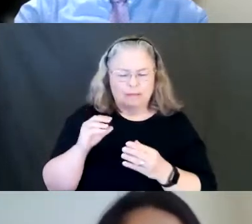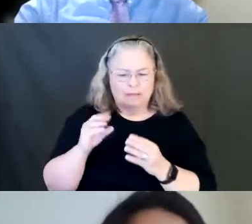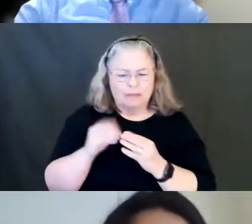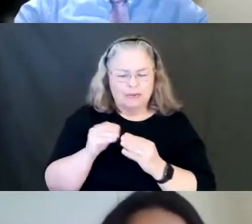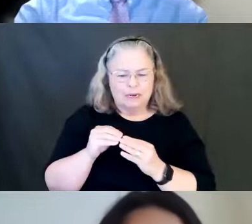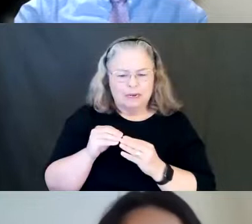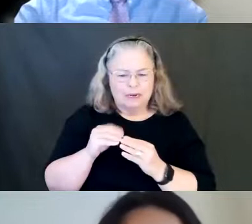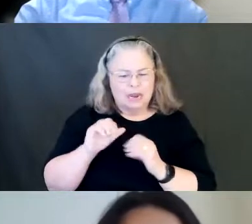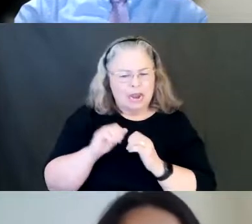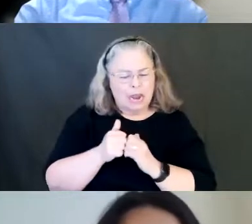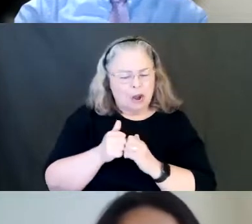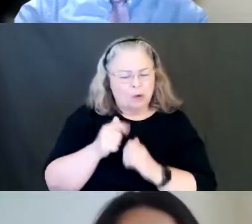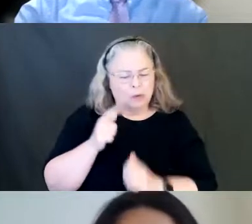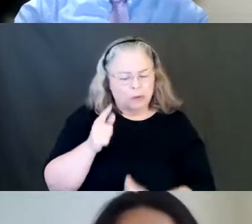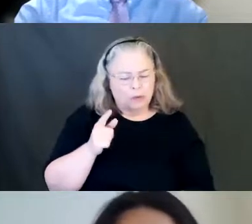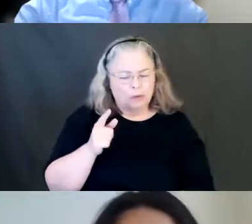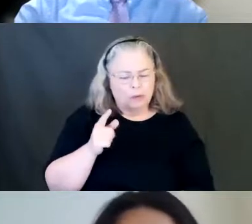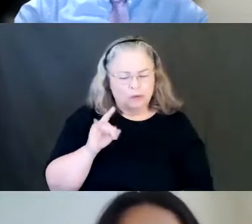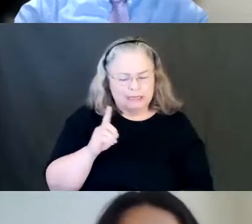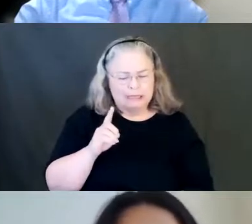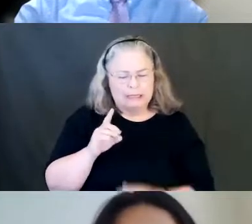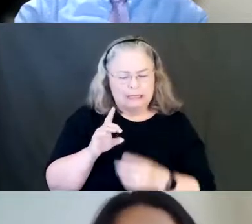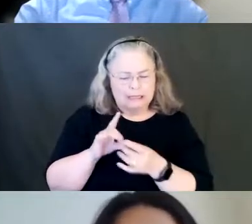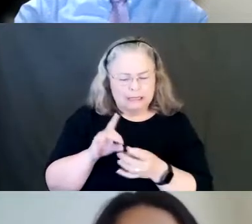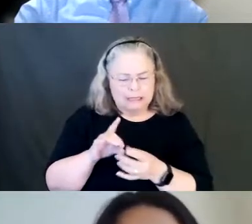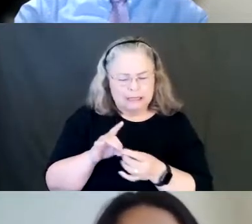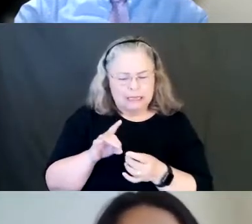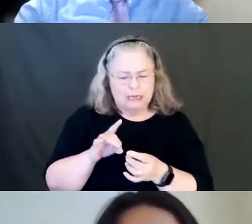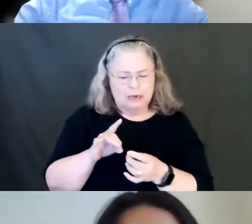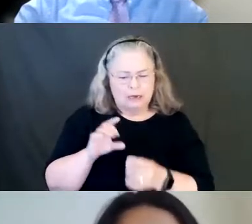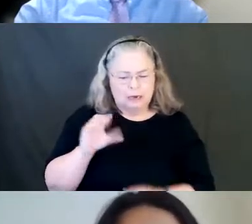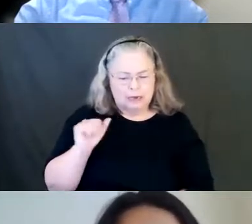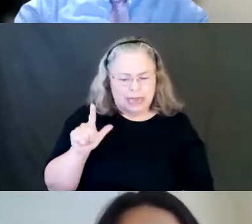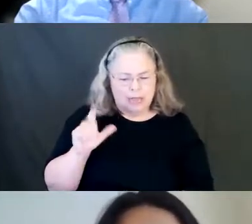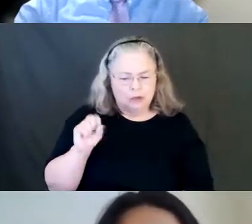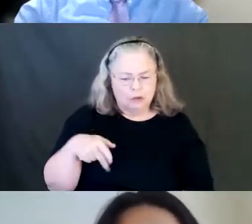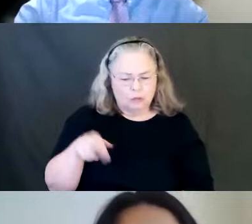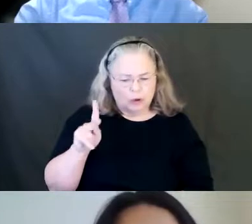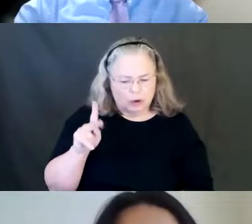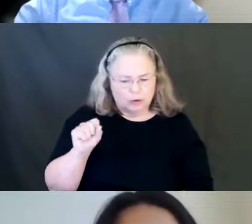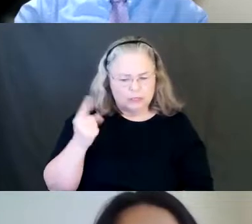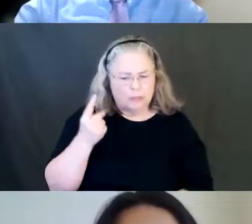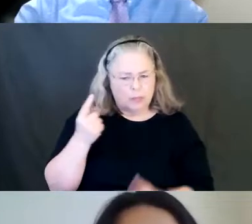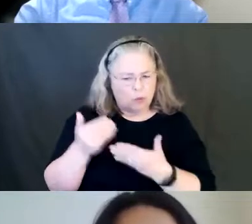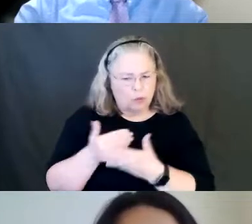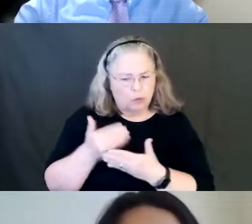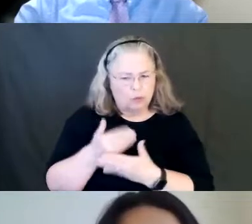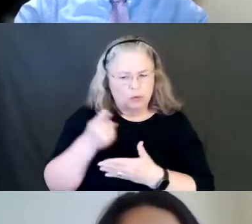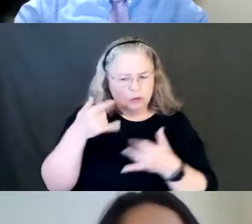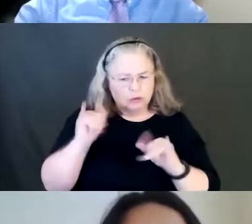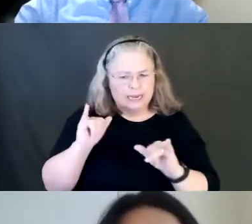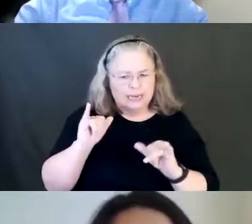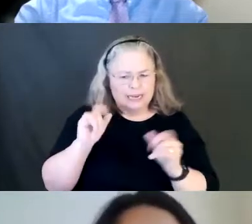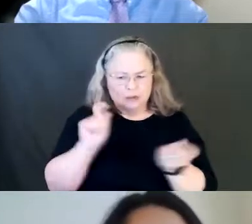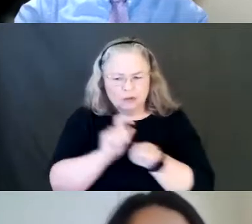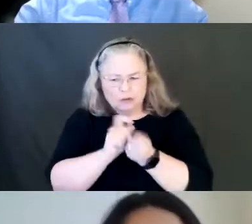how do you, and I know, Tara, you did say that the Calspark is something new, that you guys are still transforming